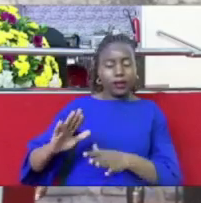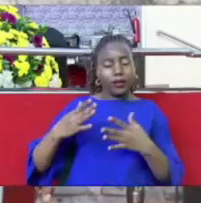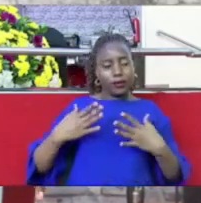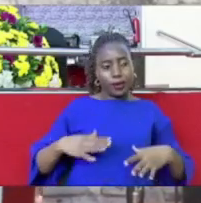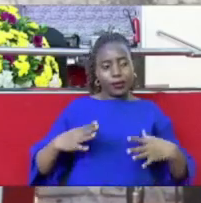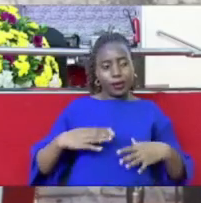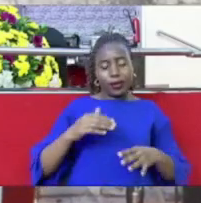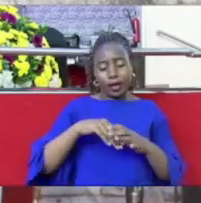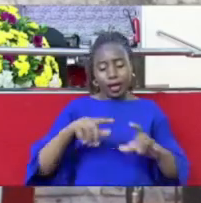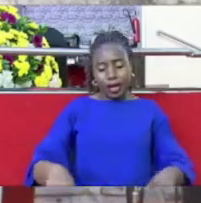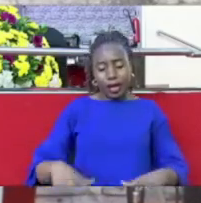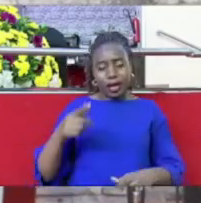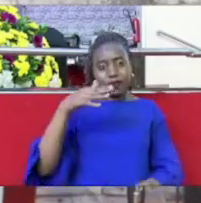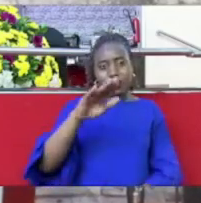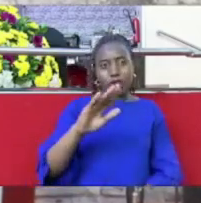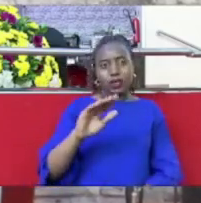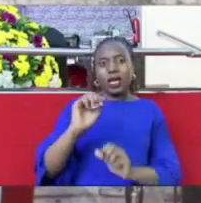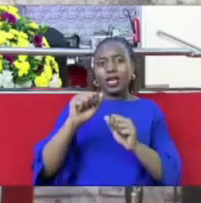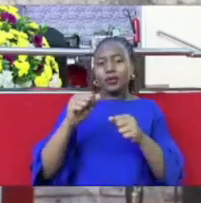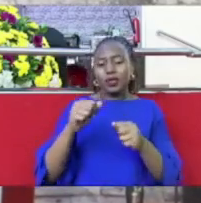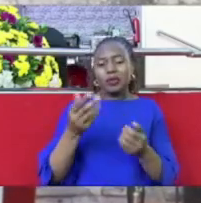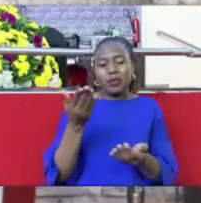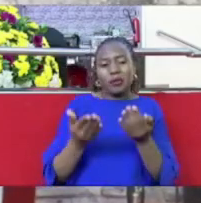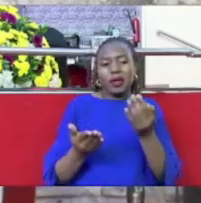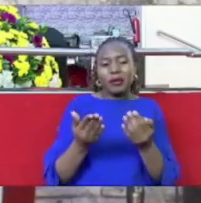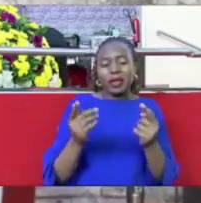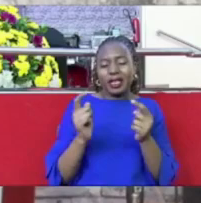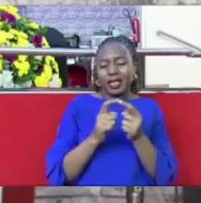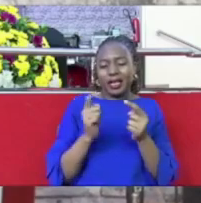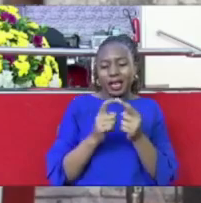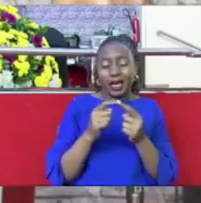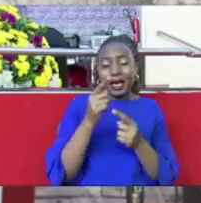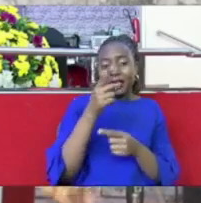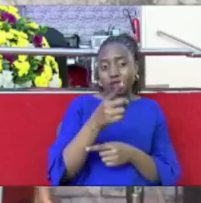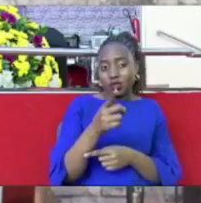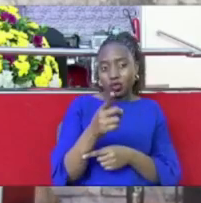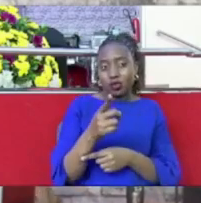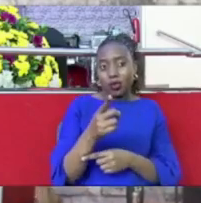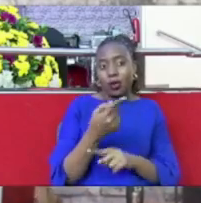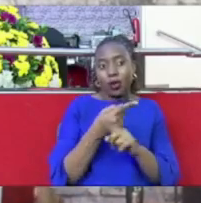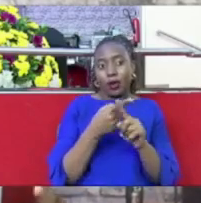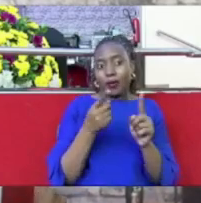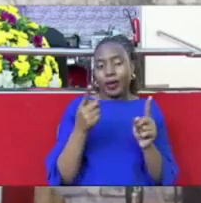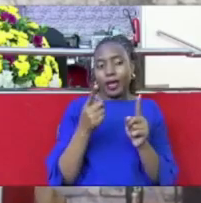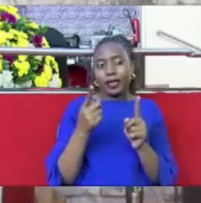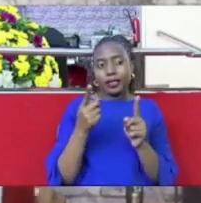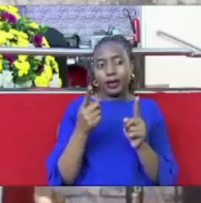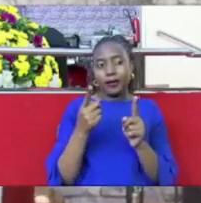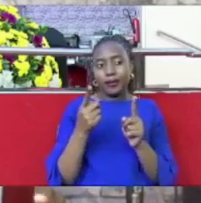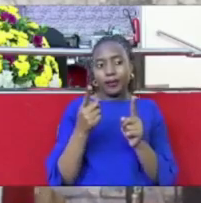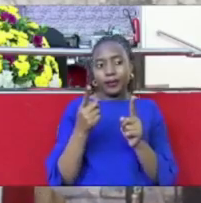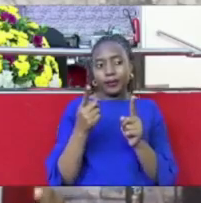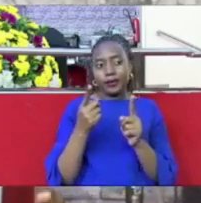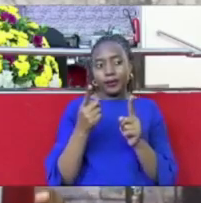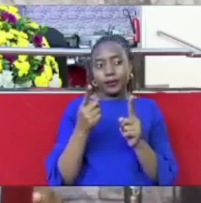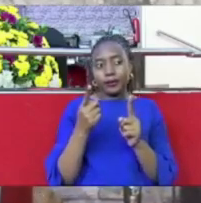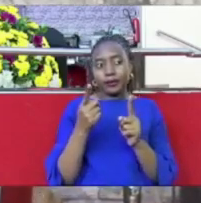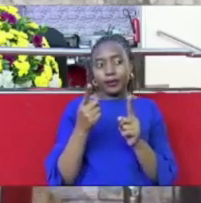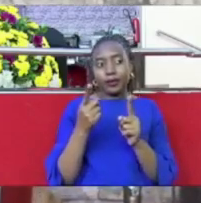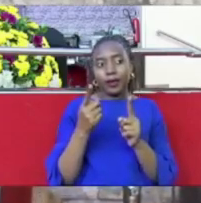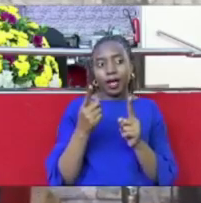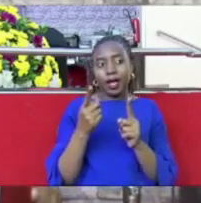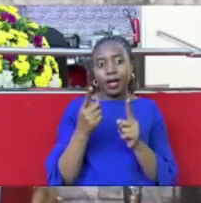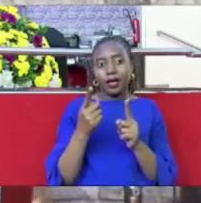Being offended, ikiwa pengine walikukasirisha, you cannot miss it in as long as you are living under the sky. Hilo